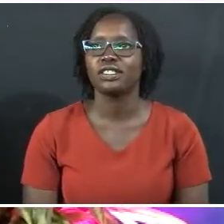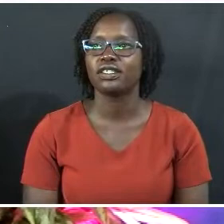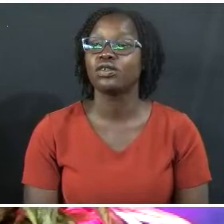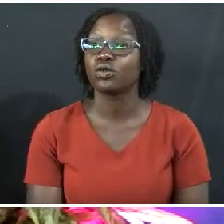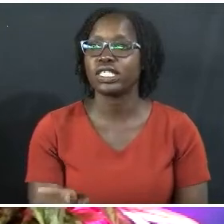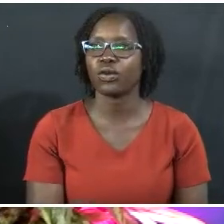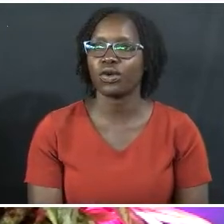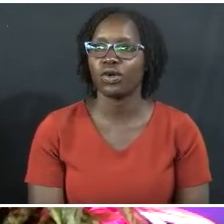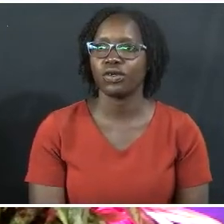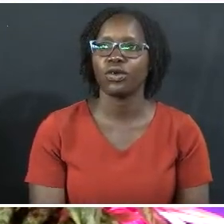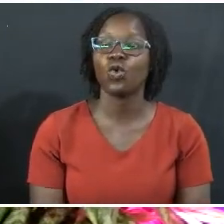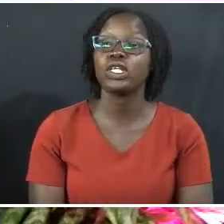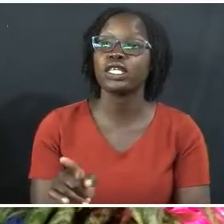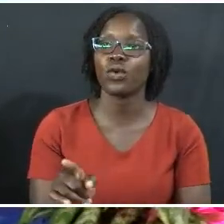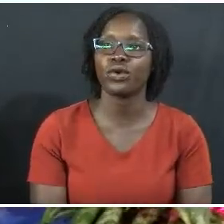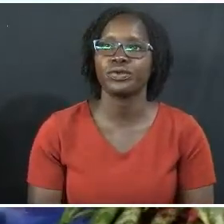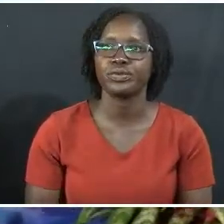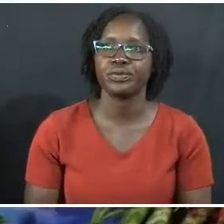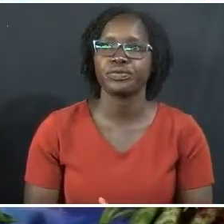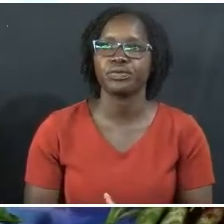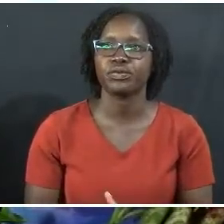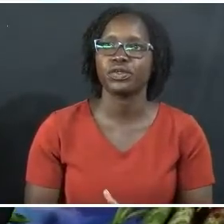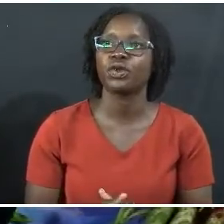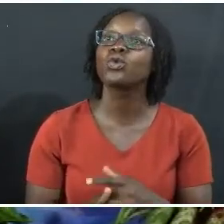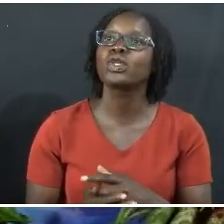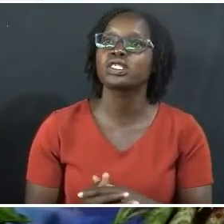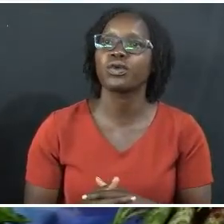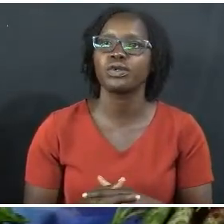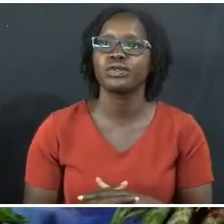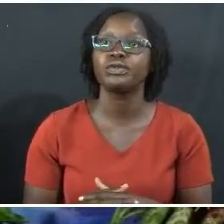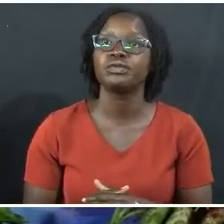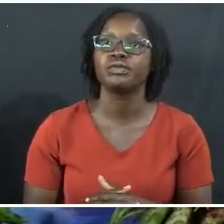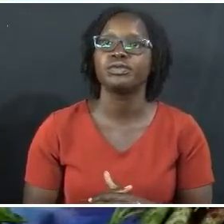As we sing it softly,